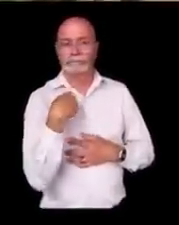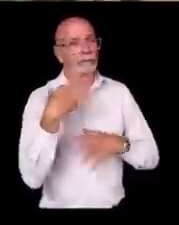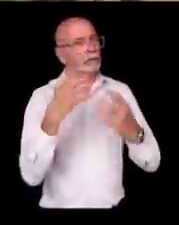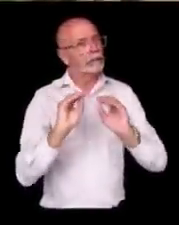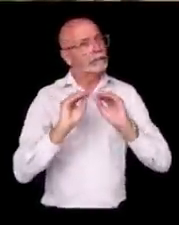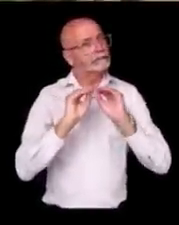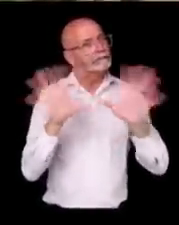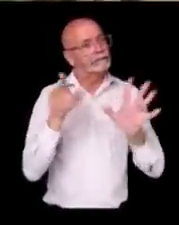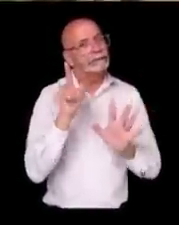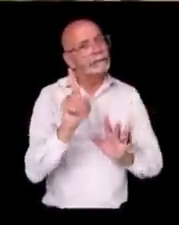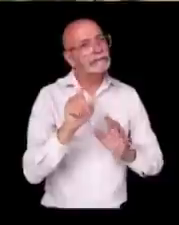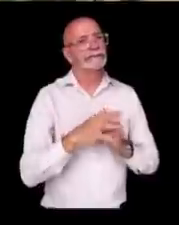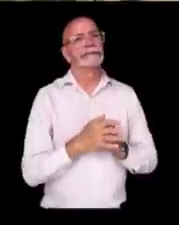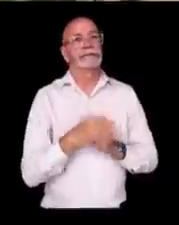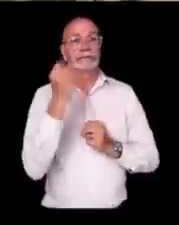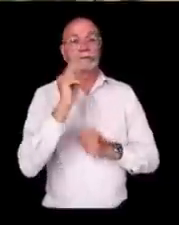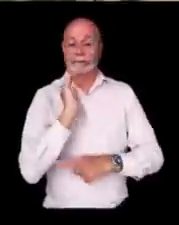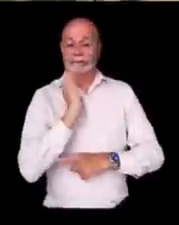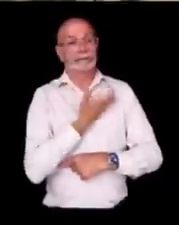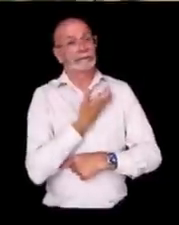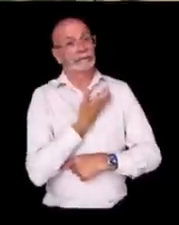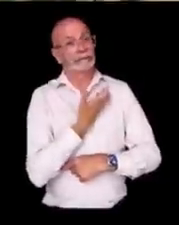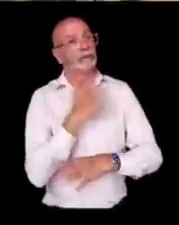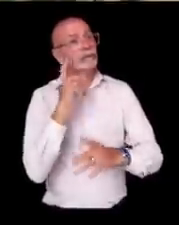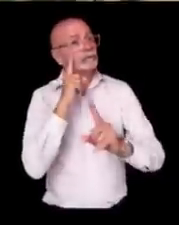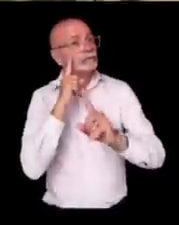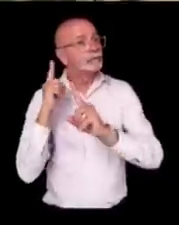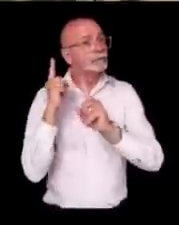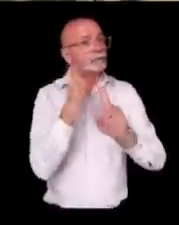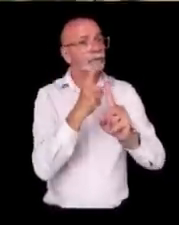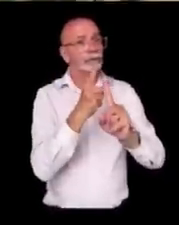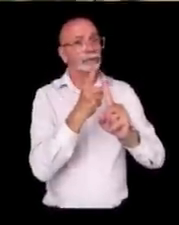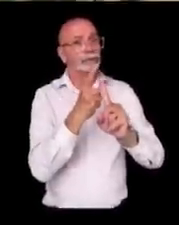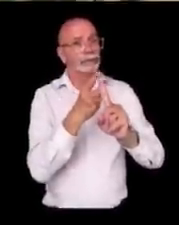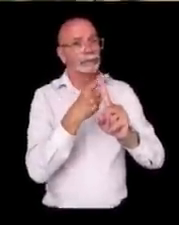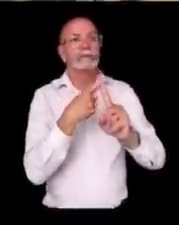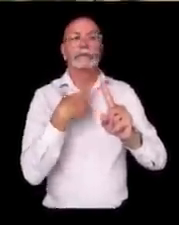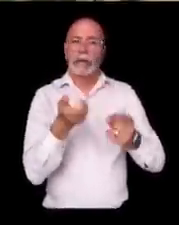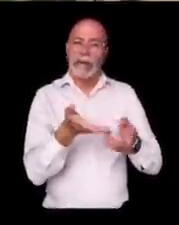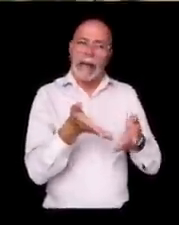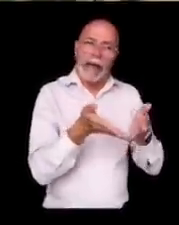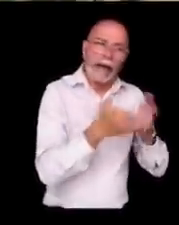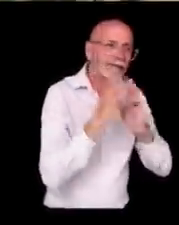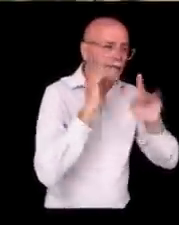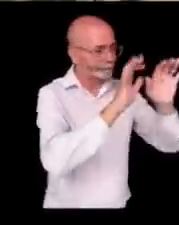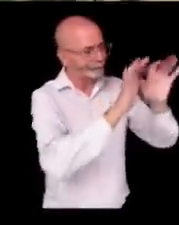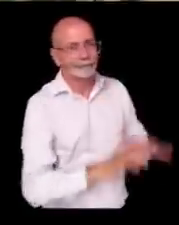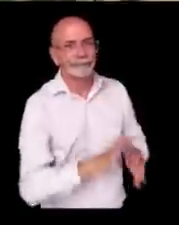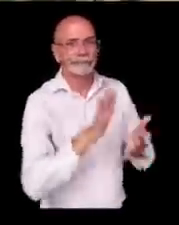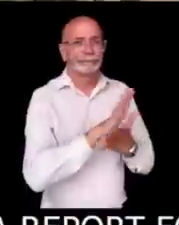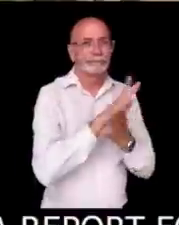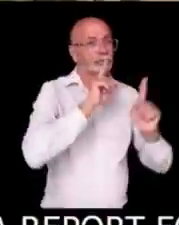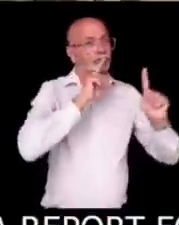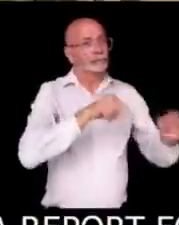Our brief was to write a report for the commission on the Australian